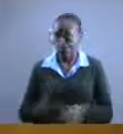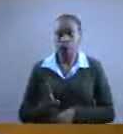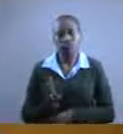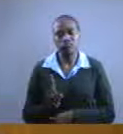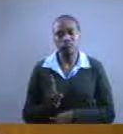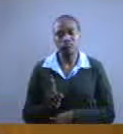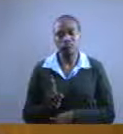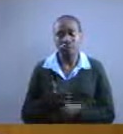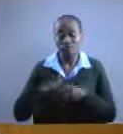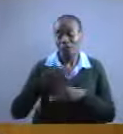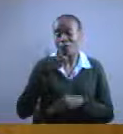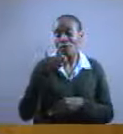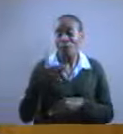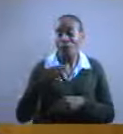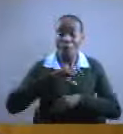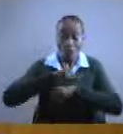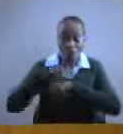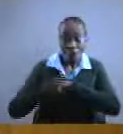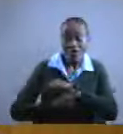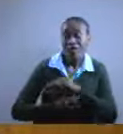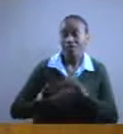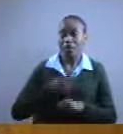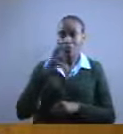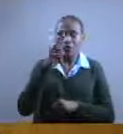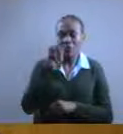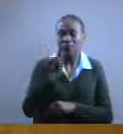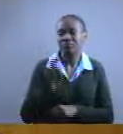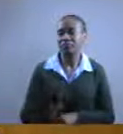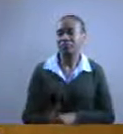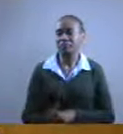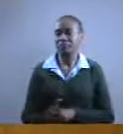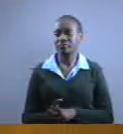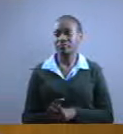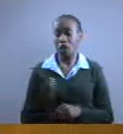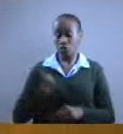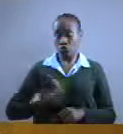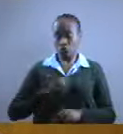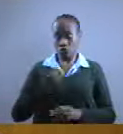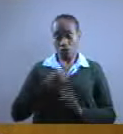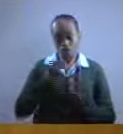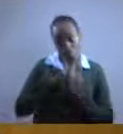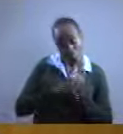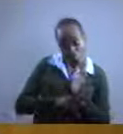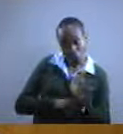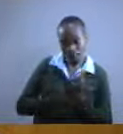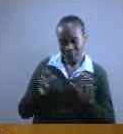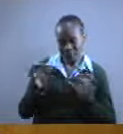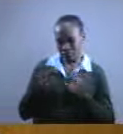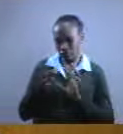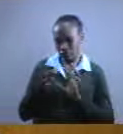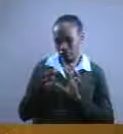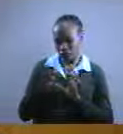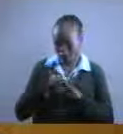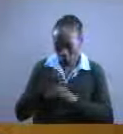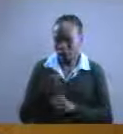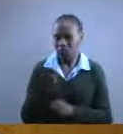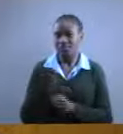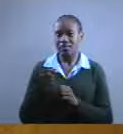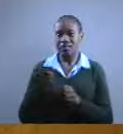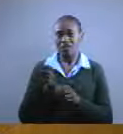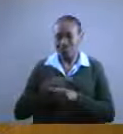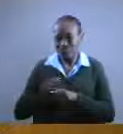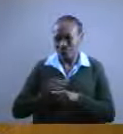Furthermore, our conference noted that programs for the youth should seek primarily to give them training